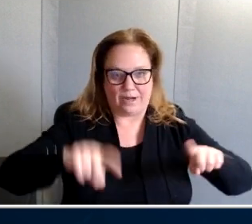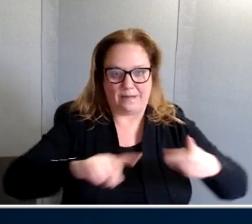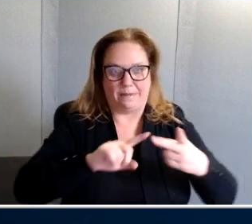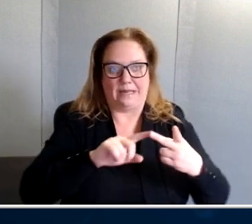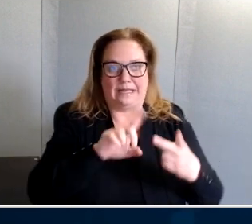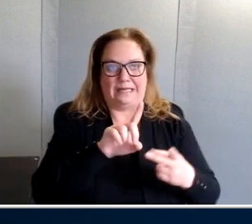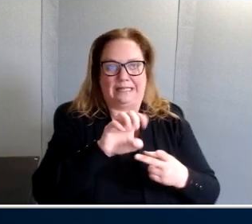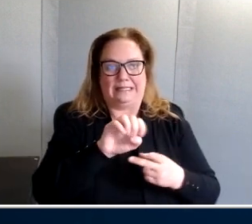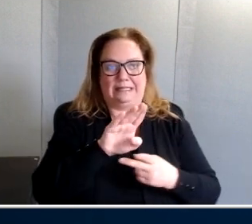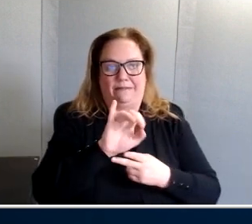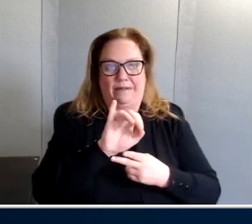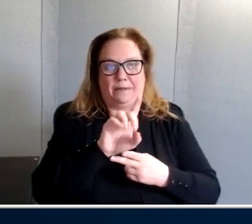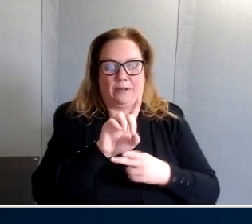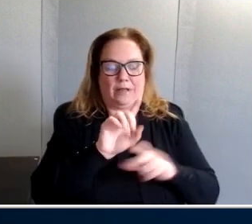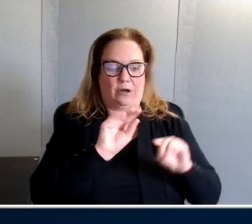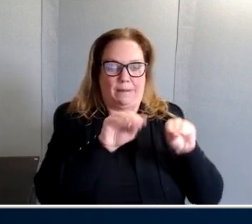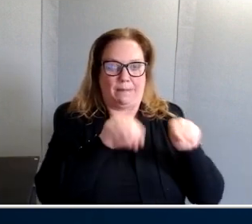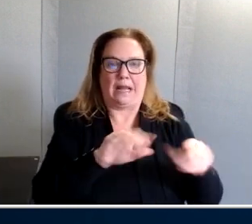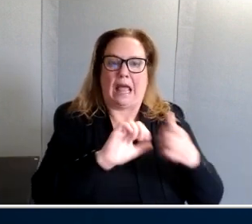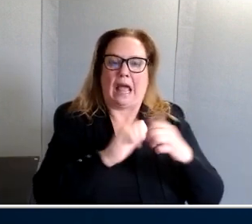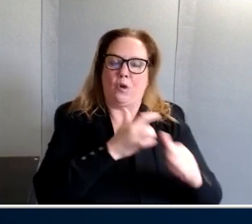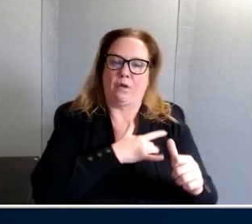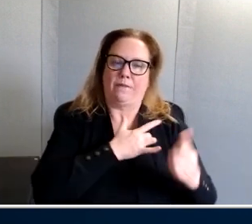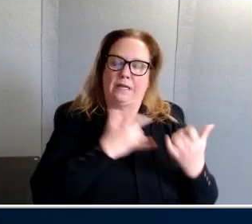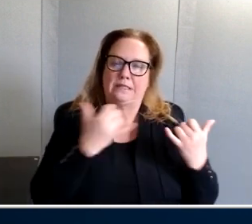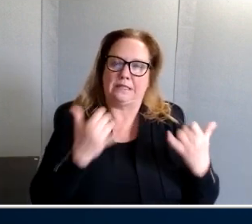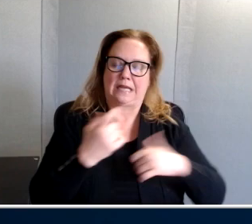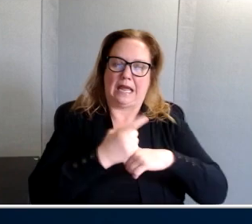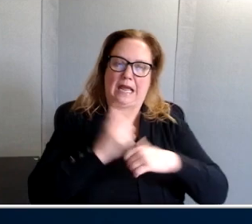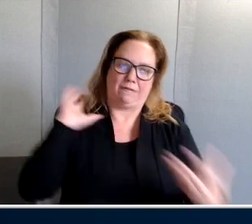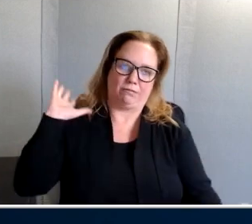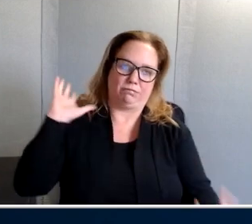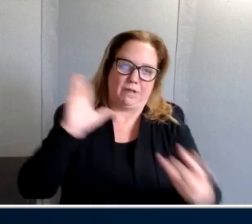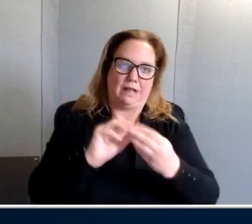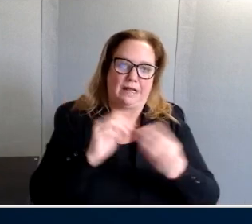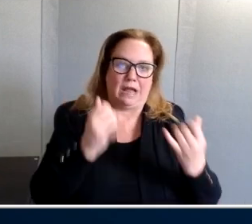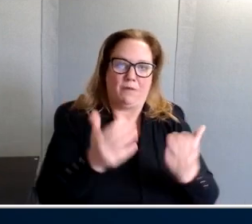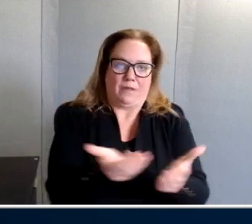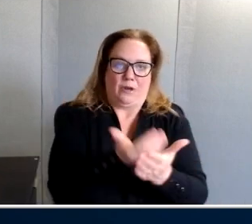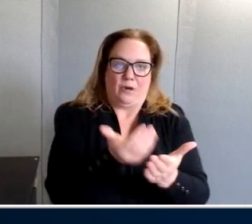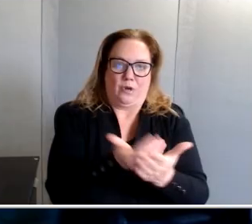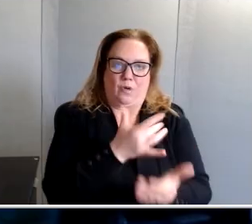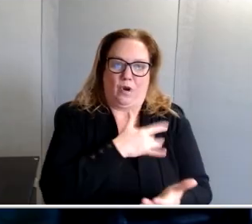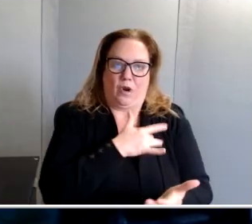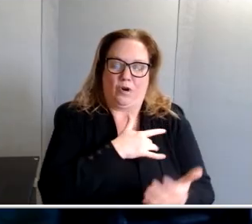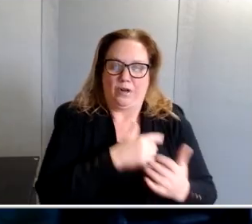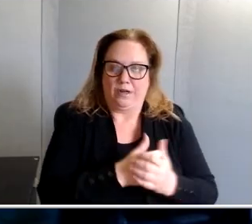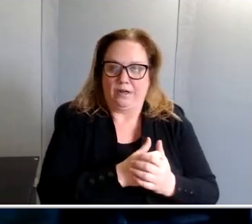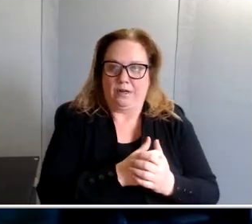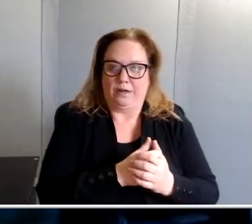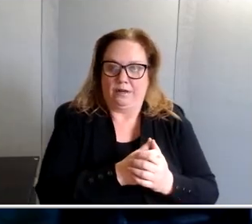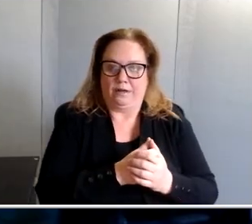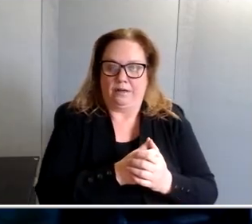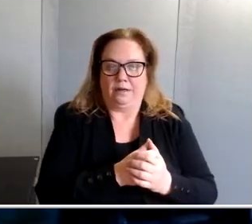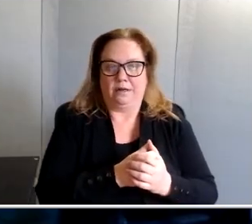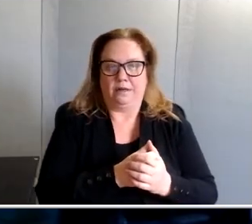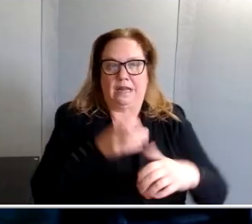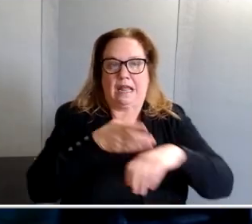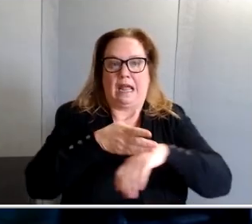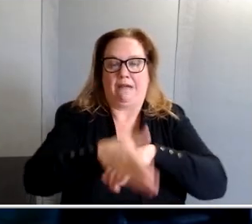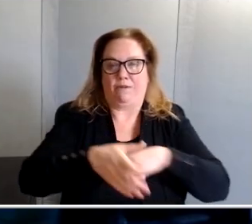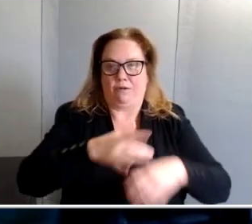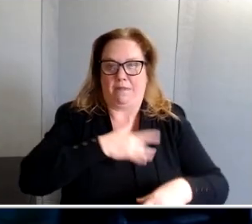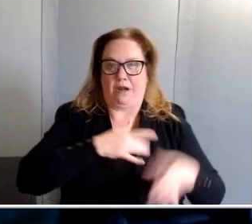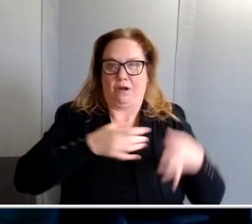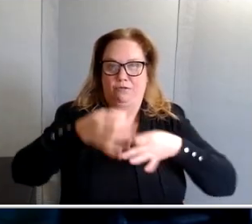defibrillator implant. How do you feel today after all of that, now having a new heart? How's it going? After